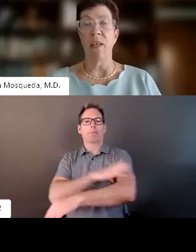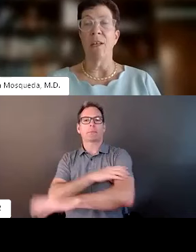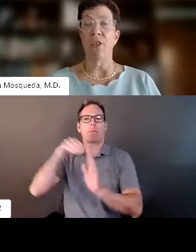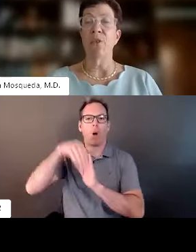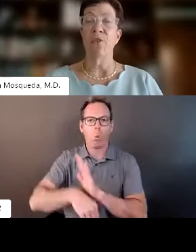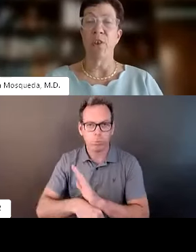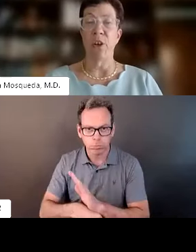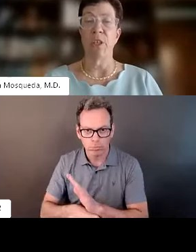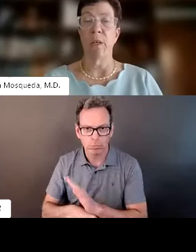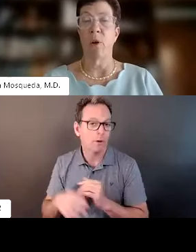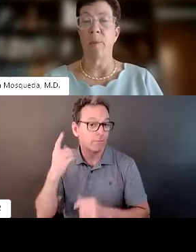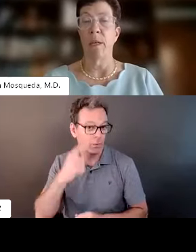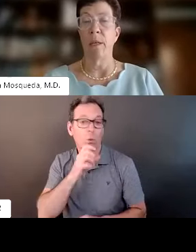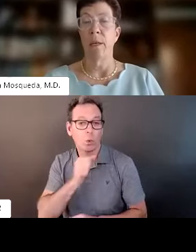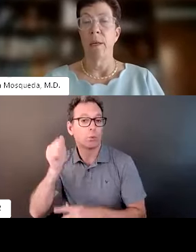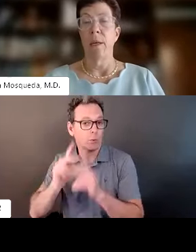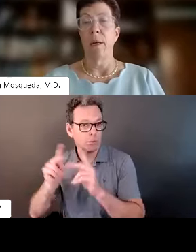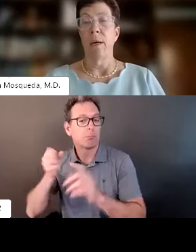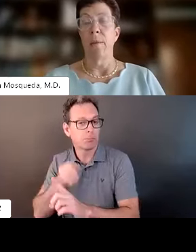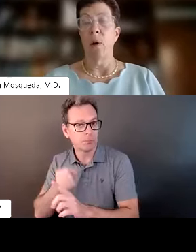daily living issues, function in a moment.